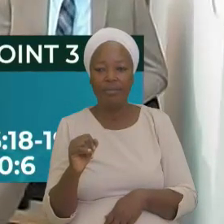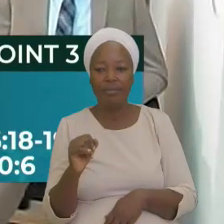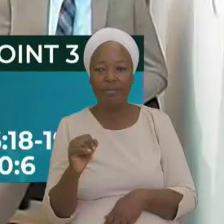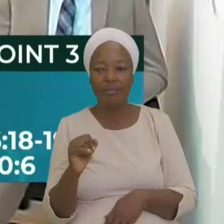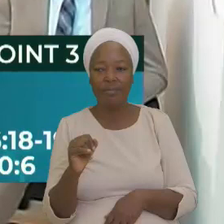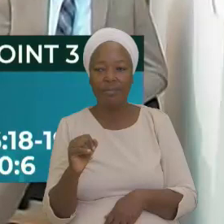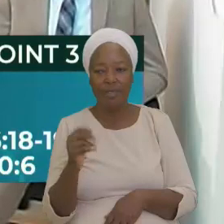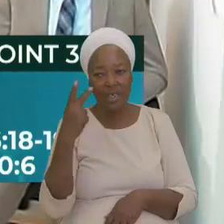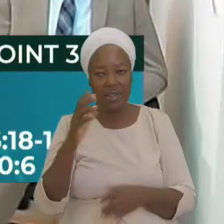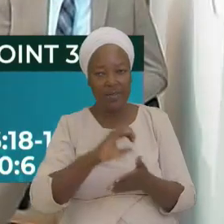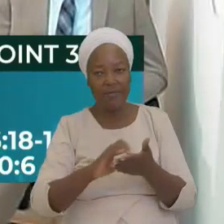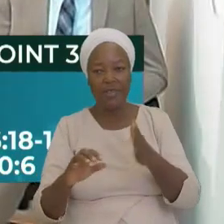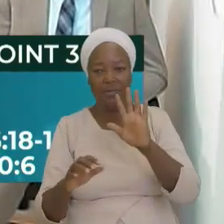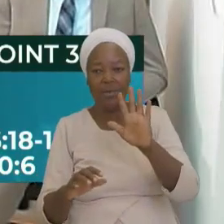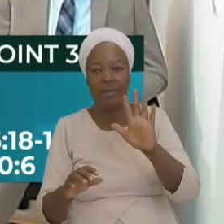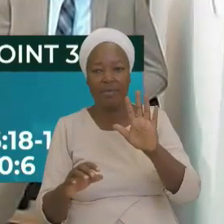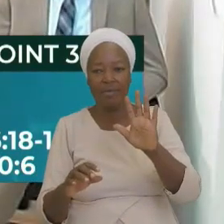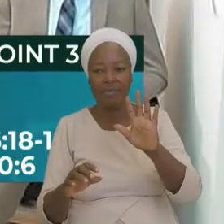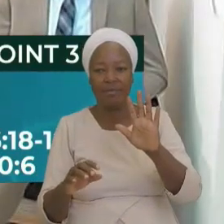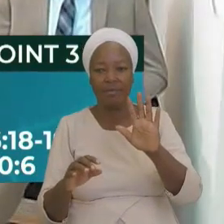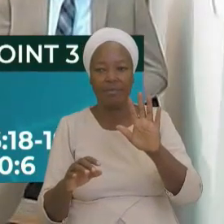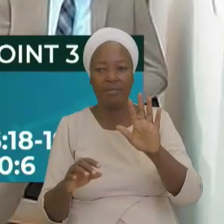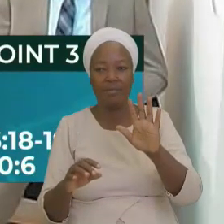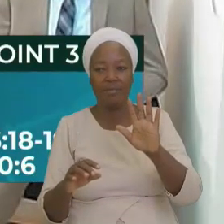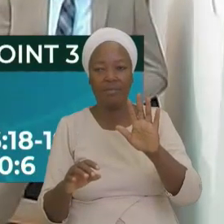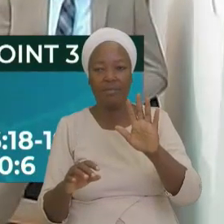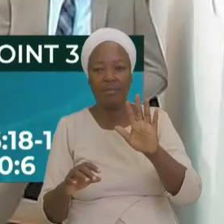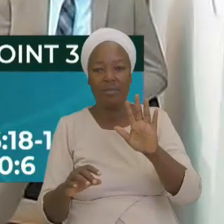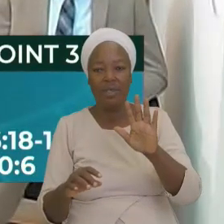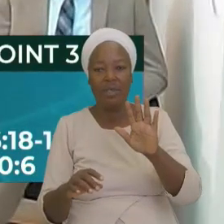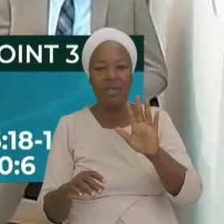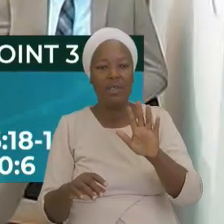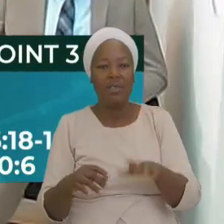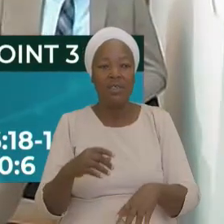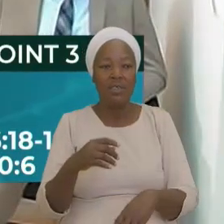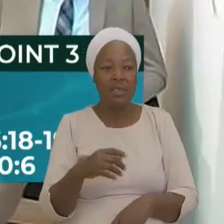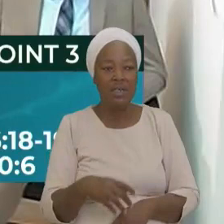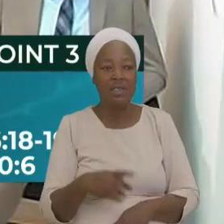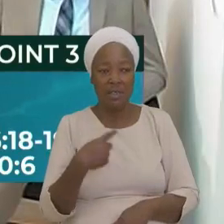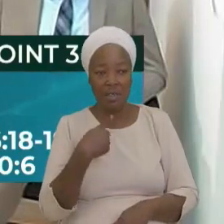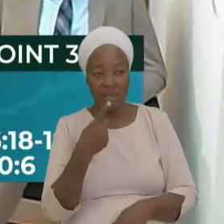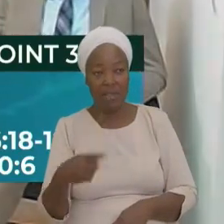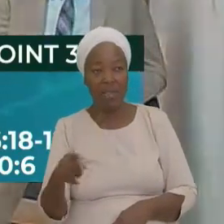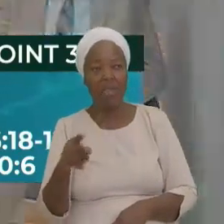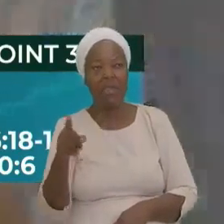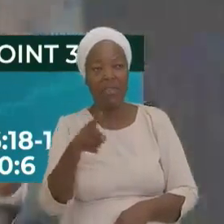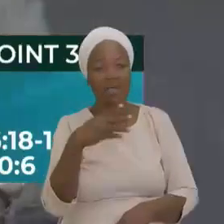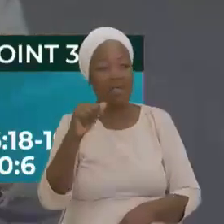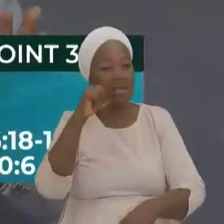look at verse 5. Tell ye the daughter of Zion,